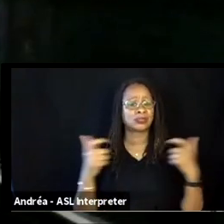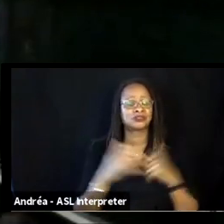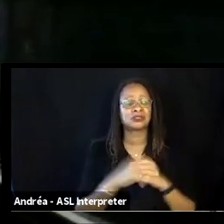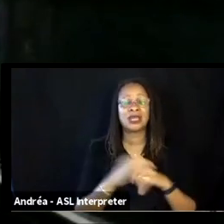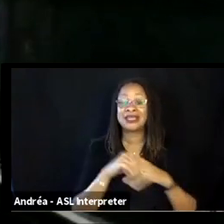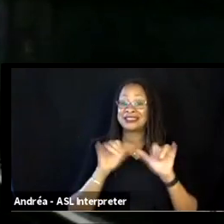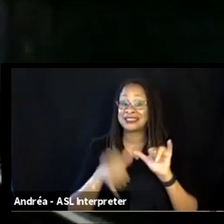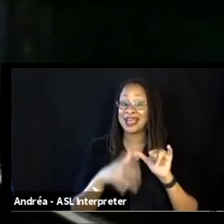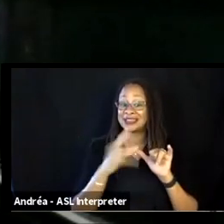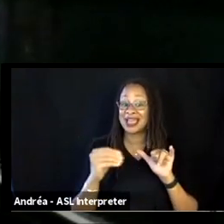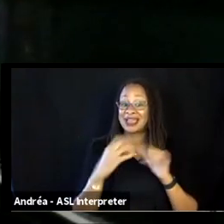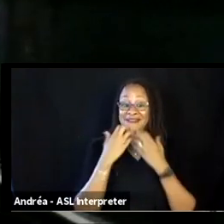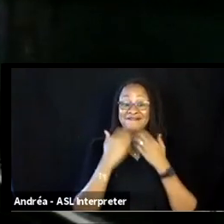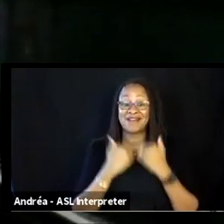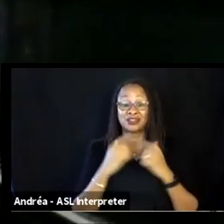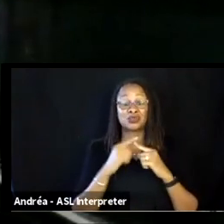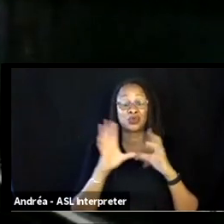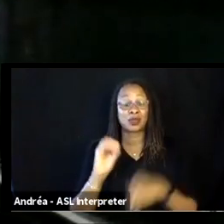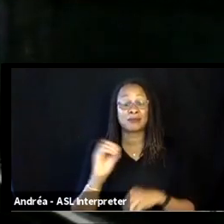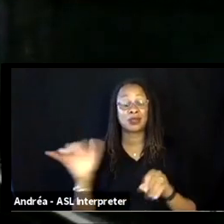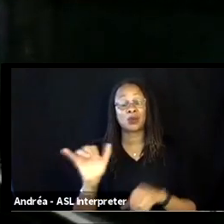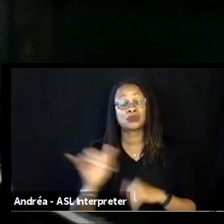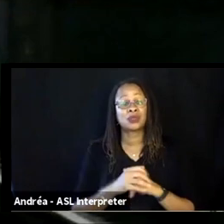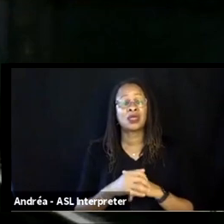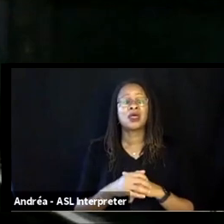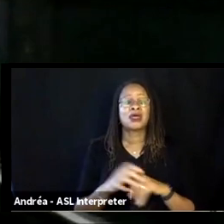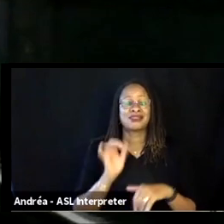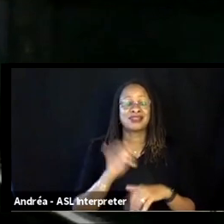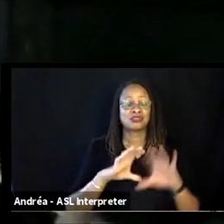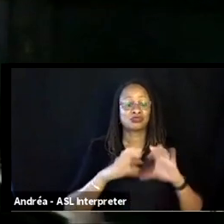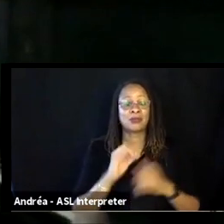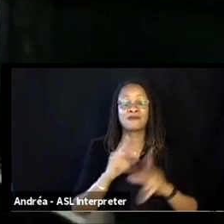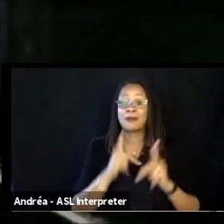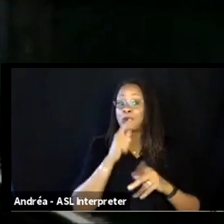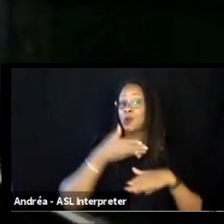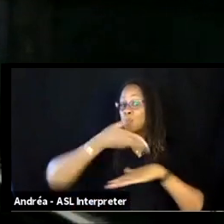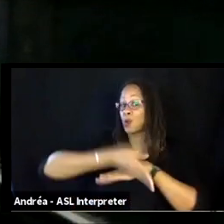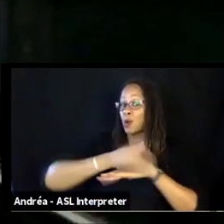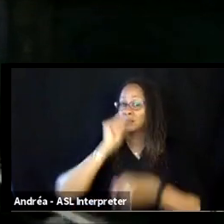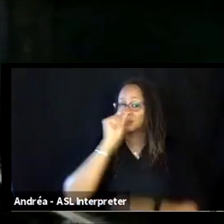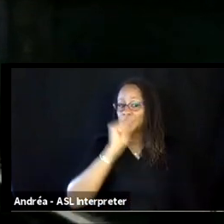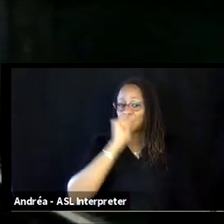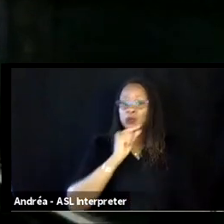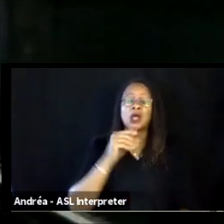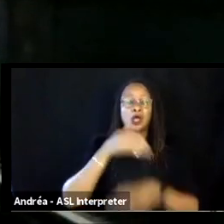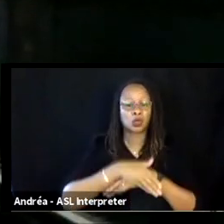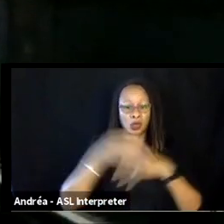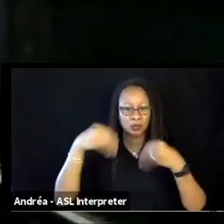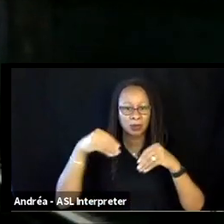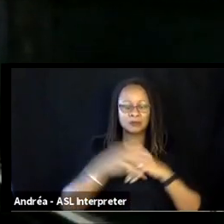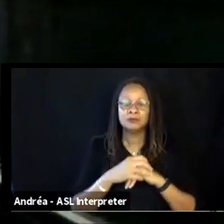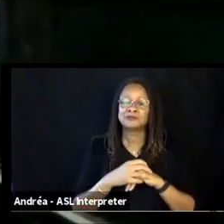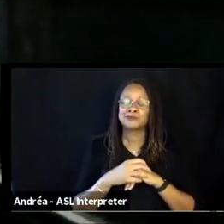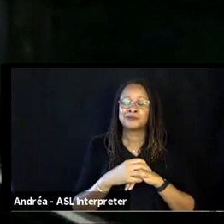size and in value to the company as well. It's a group of folks across Google, across marketing, who